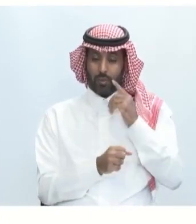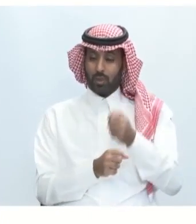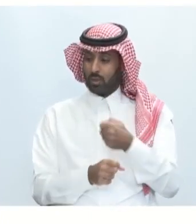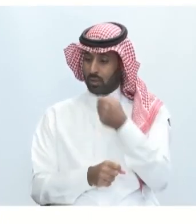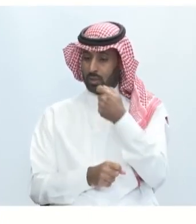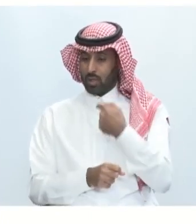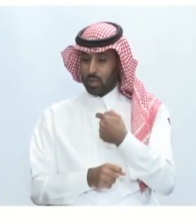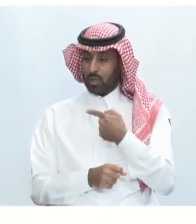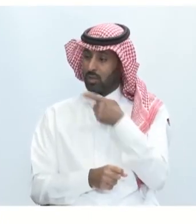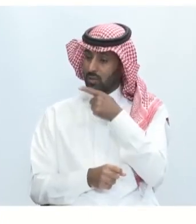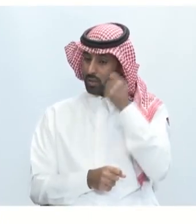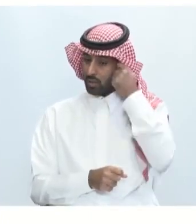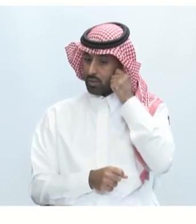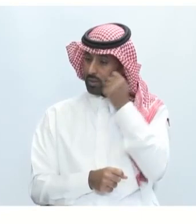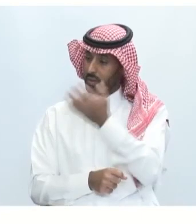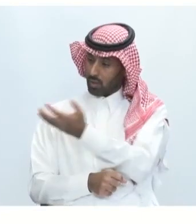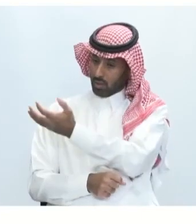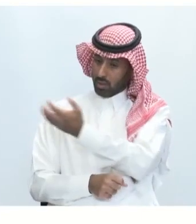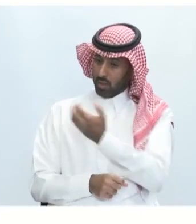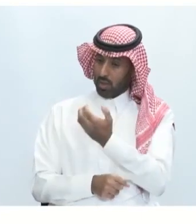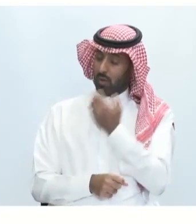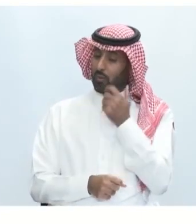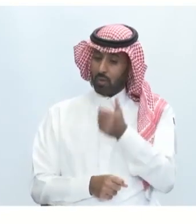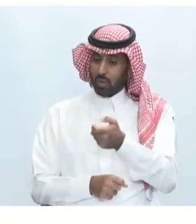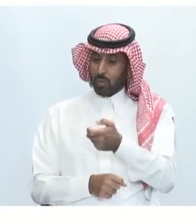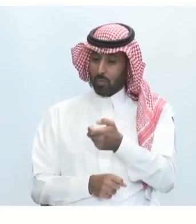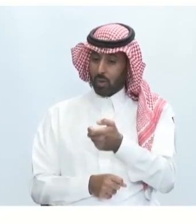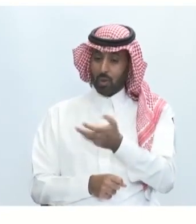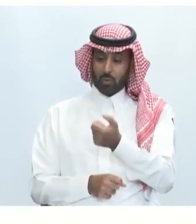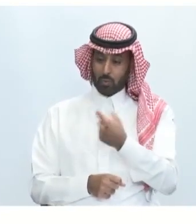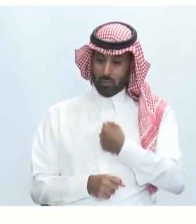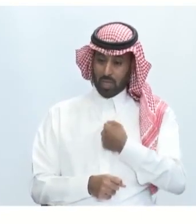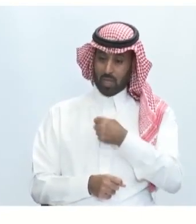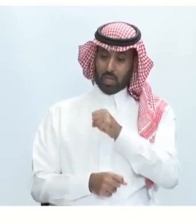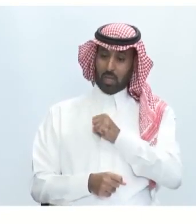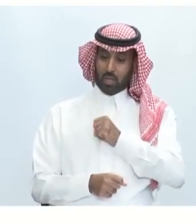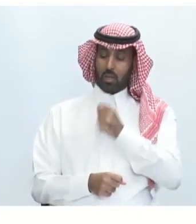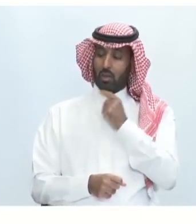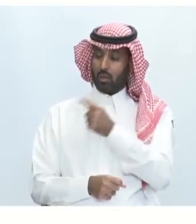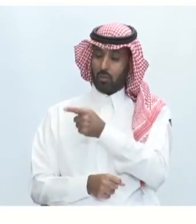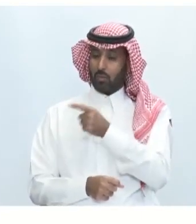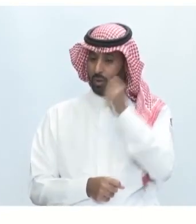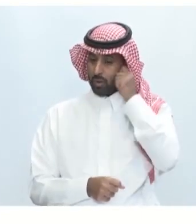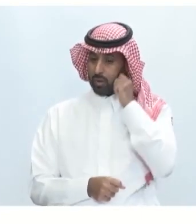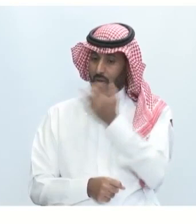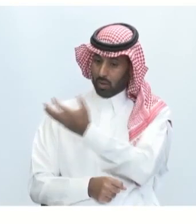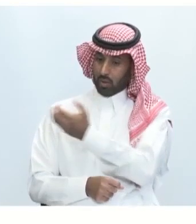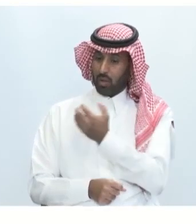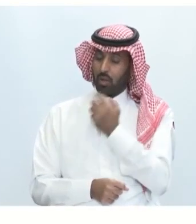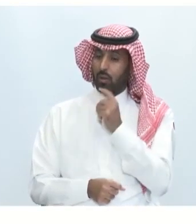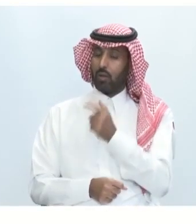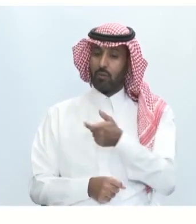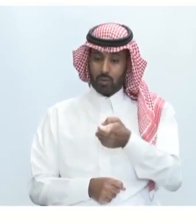to me. So, to me. Again, she gave the remote control to me. You can